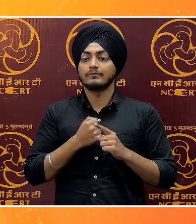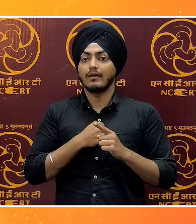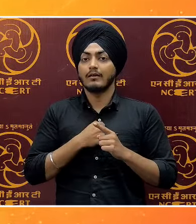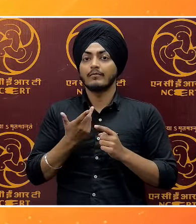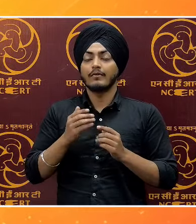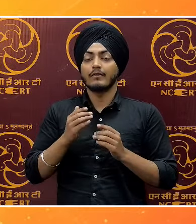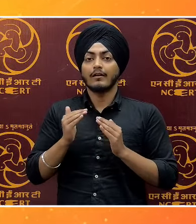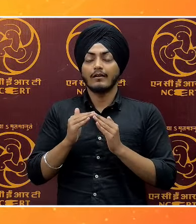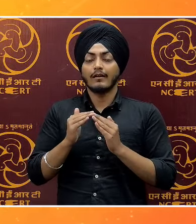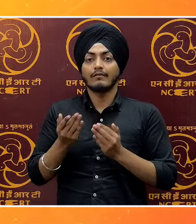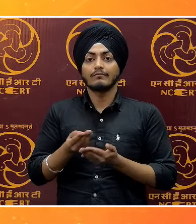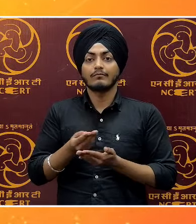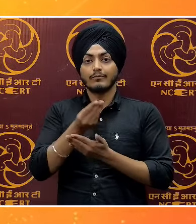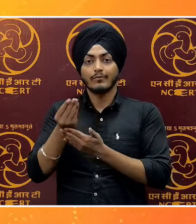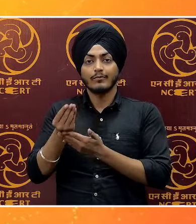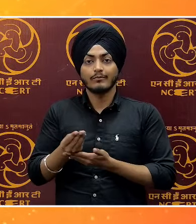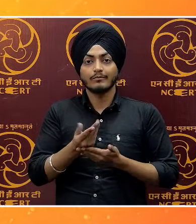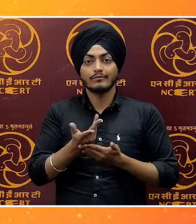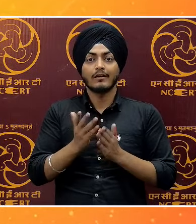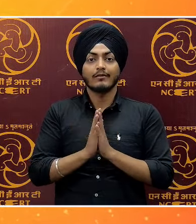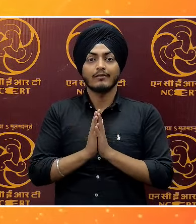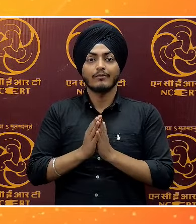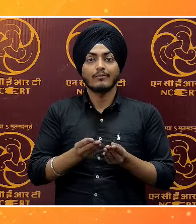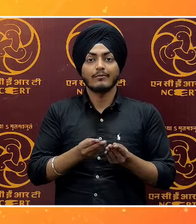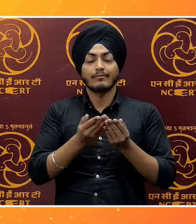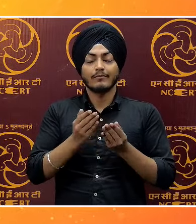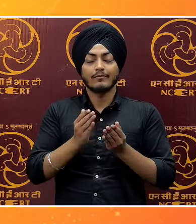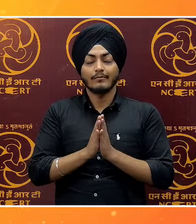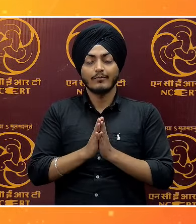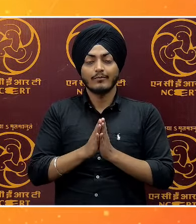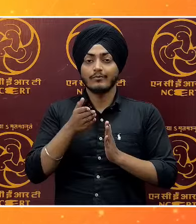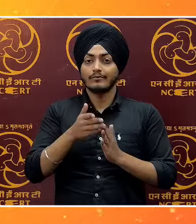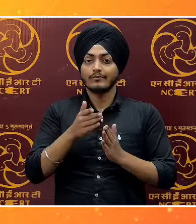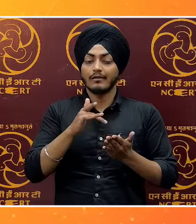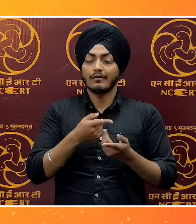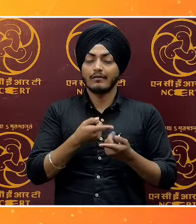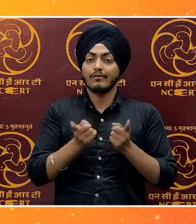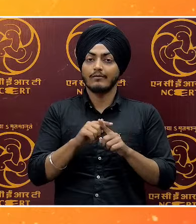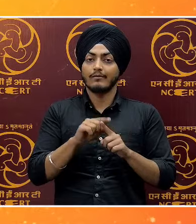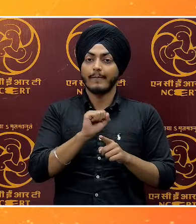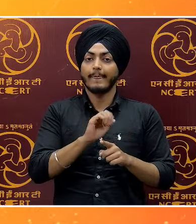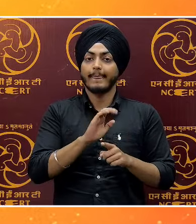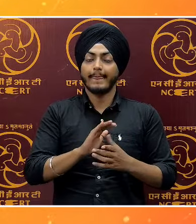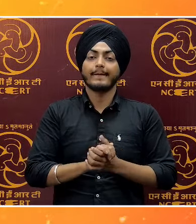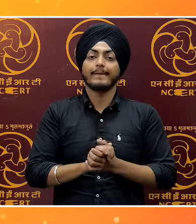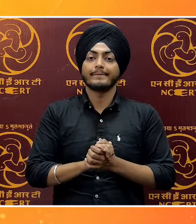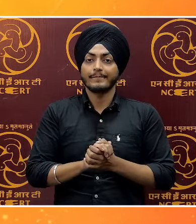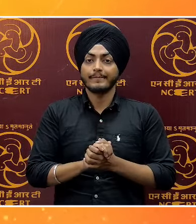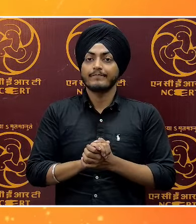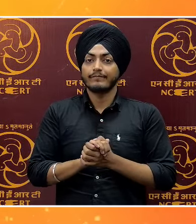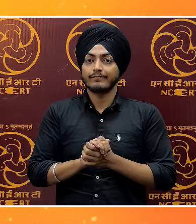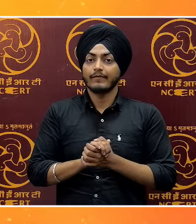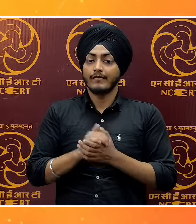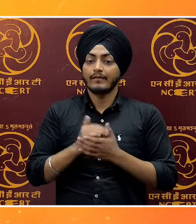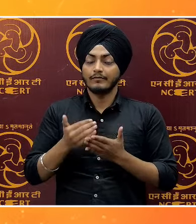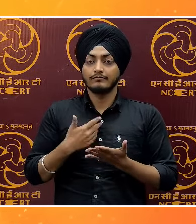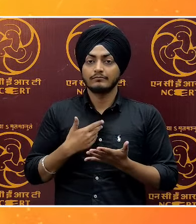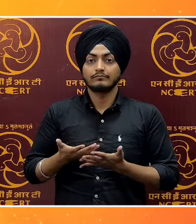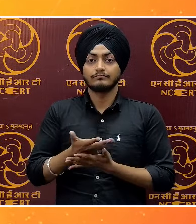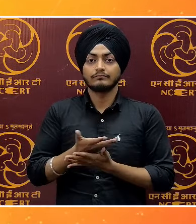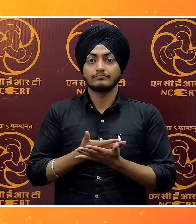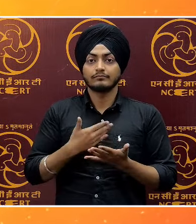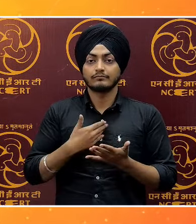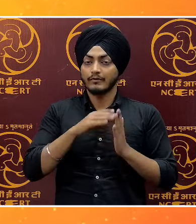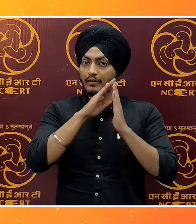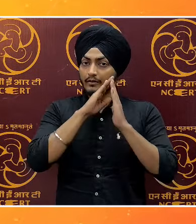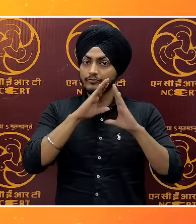Yeah, so there are different purposes of different rooms. Yeah. So here in this poem we have talked about the Bedroom, bedroom. yeah. So we have